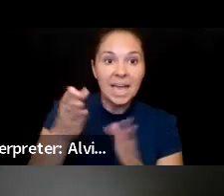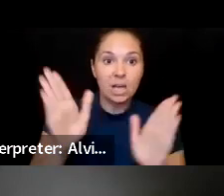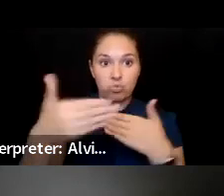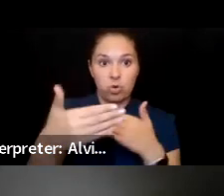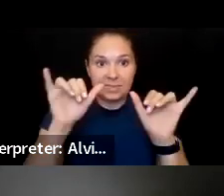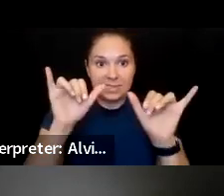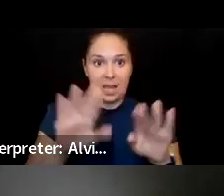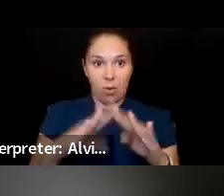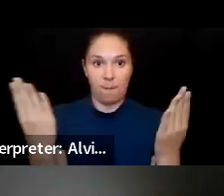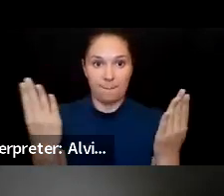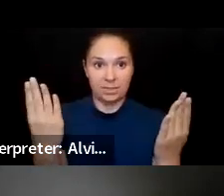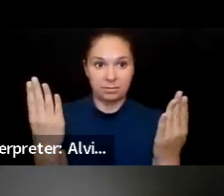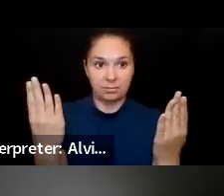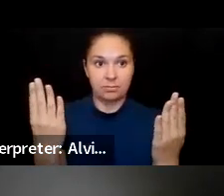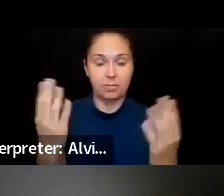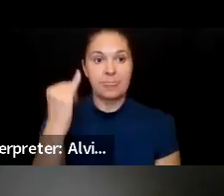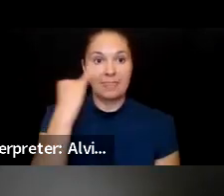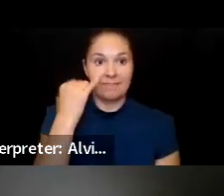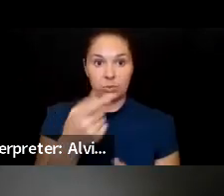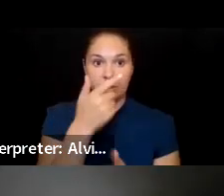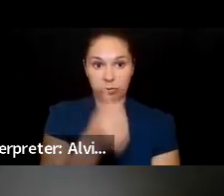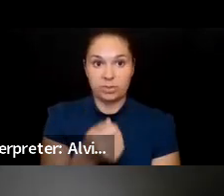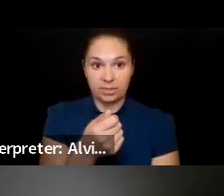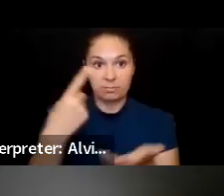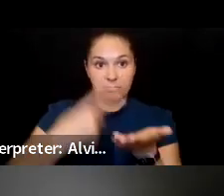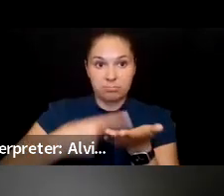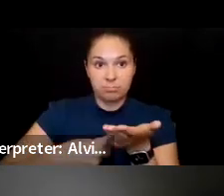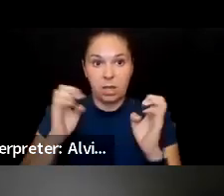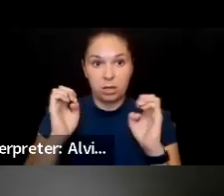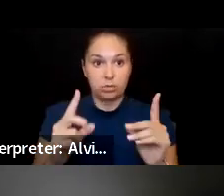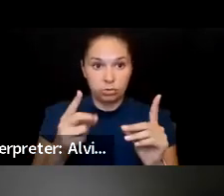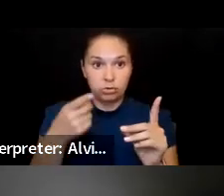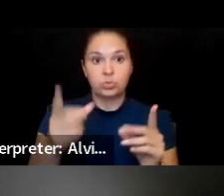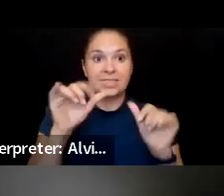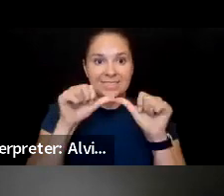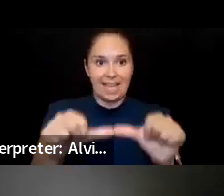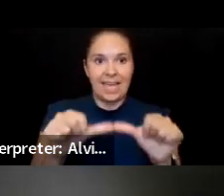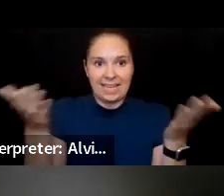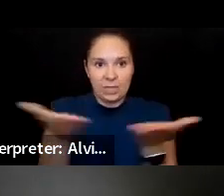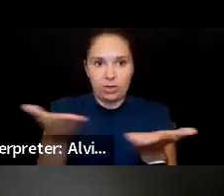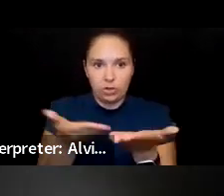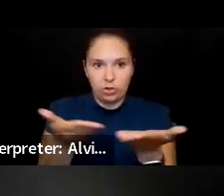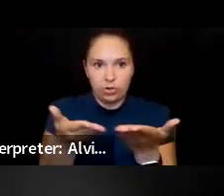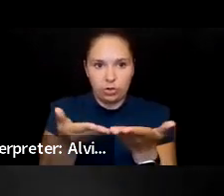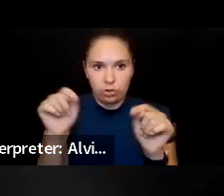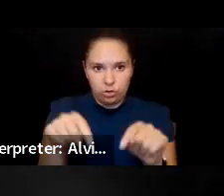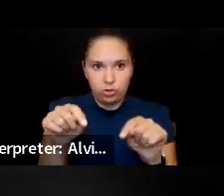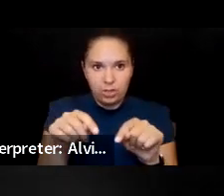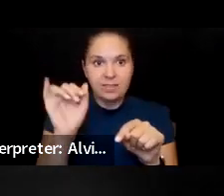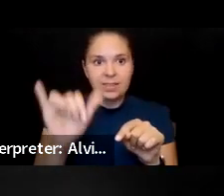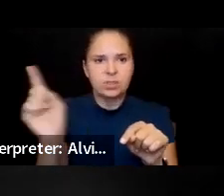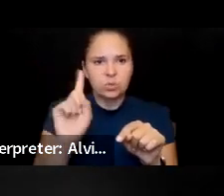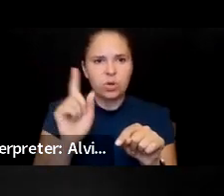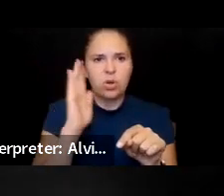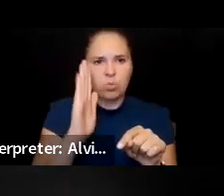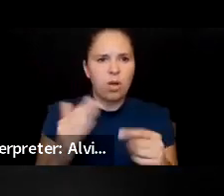open. So if you are interested in discussing education, you're going to stay right here in this room, and that's where that conversation